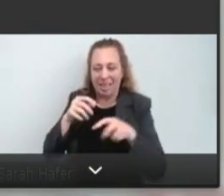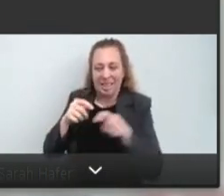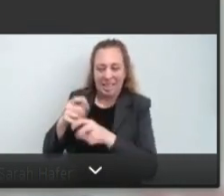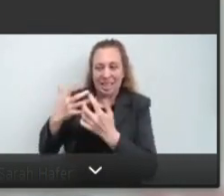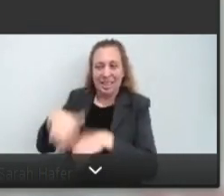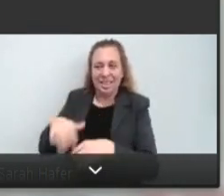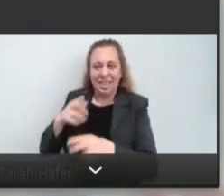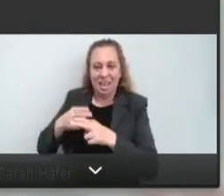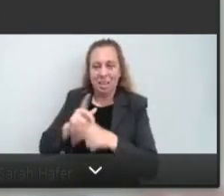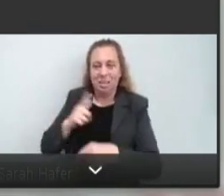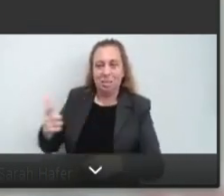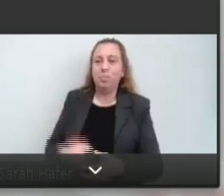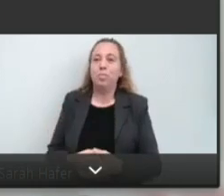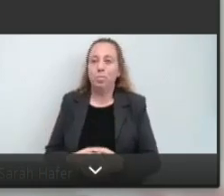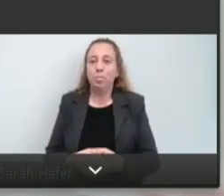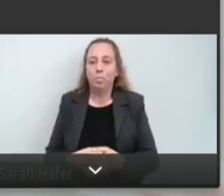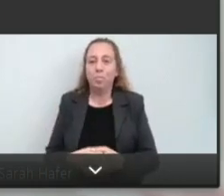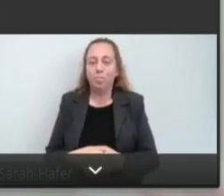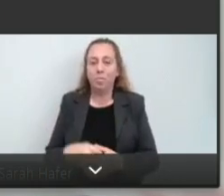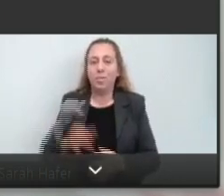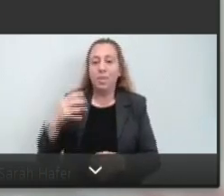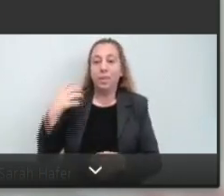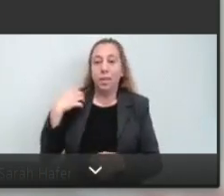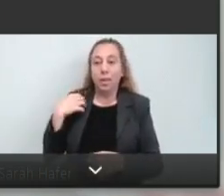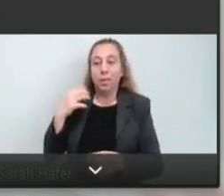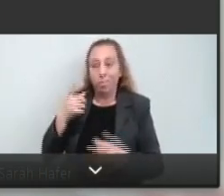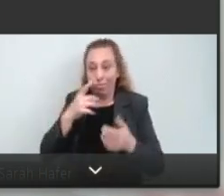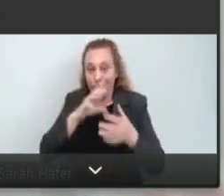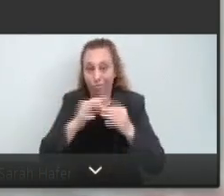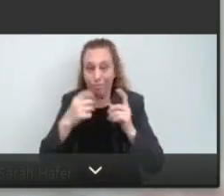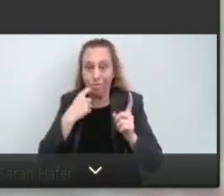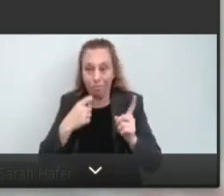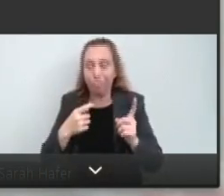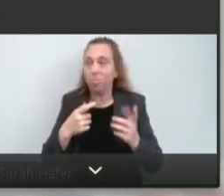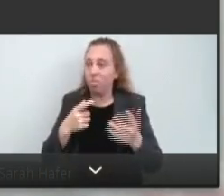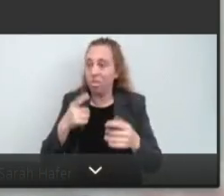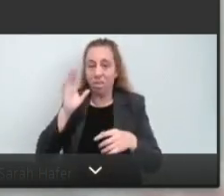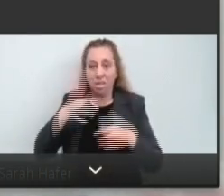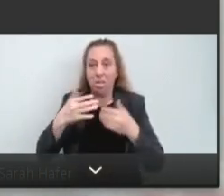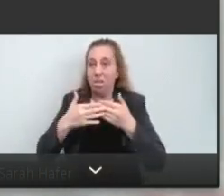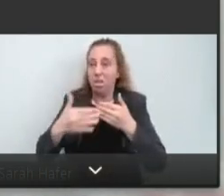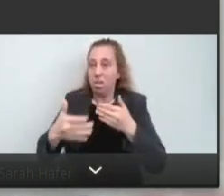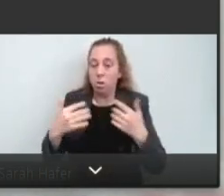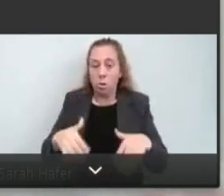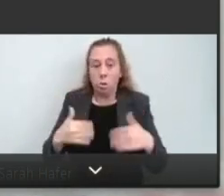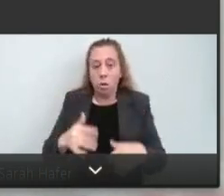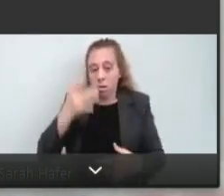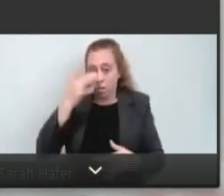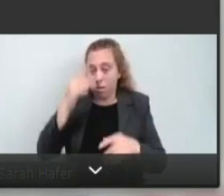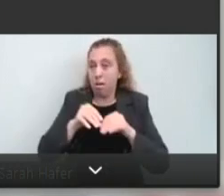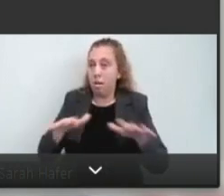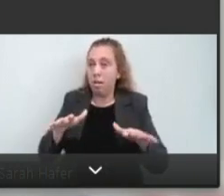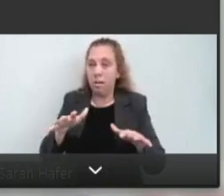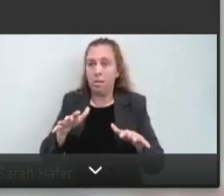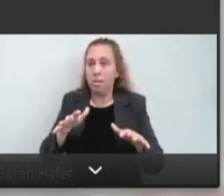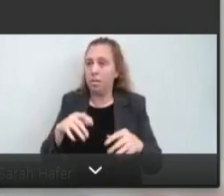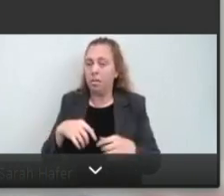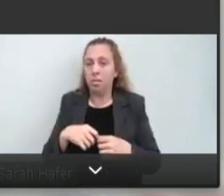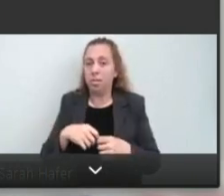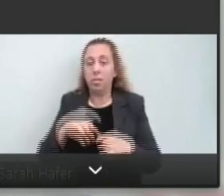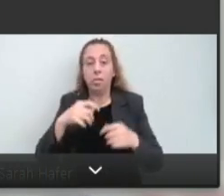we're headed. Again, this virus appeared in our community, not from a traveler to China or elsewhere, but already in